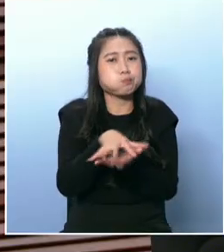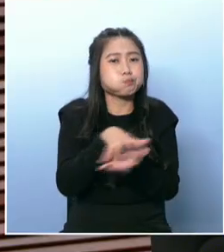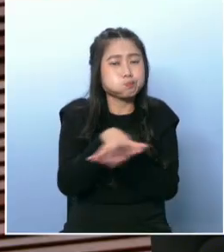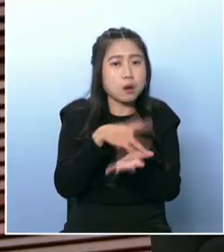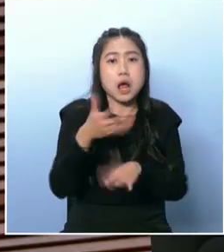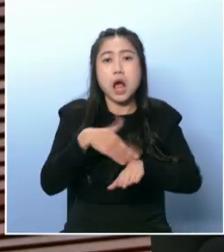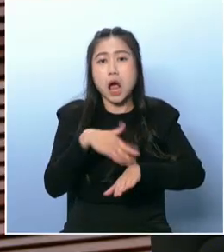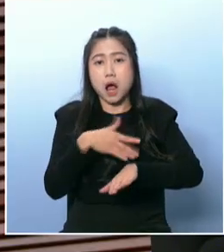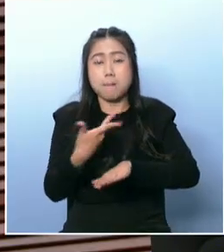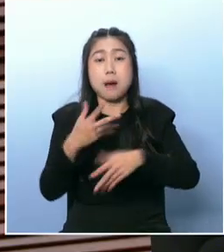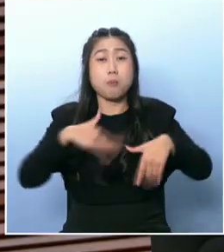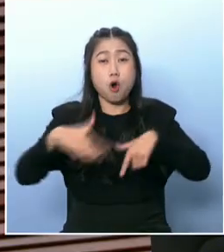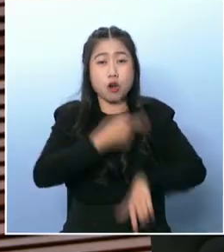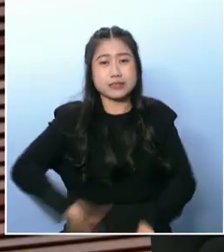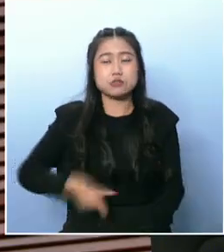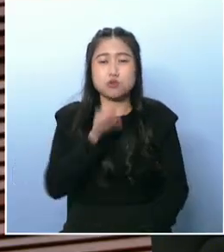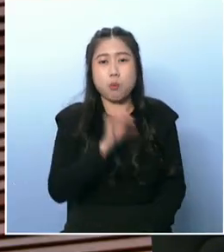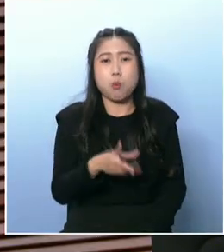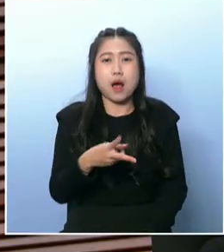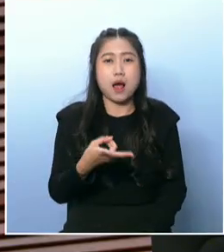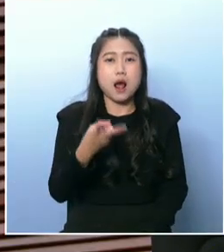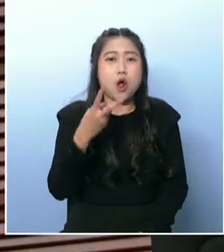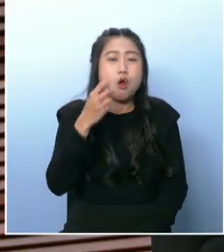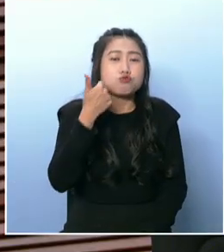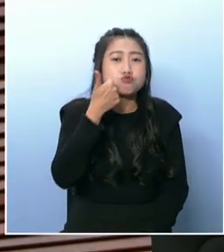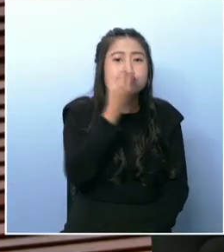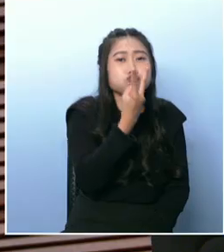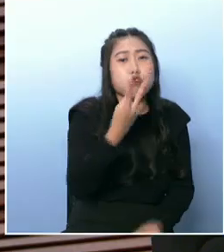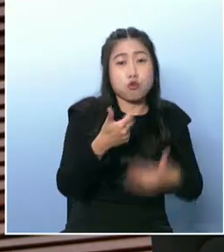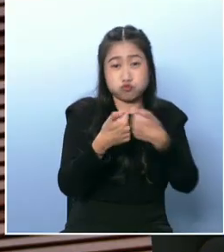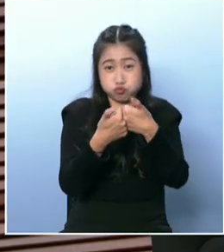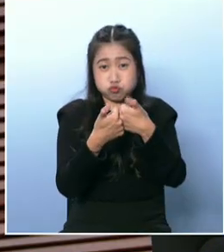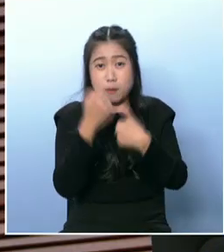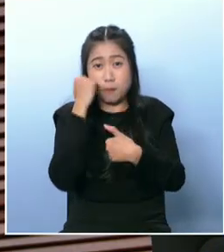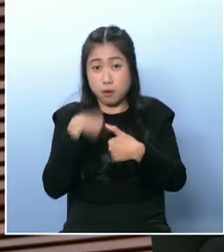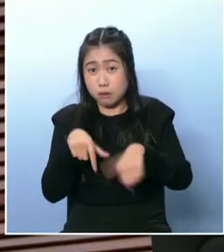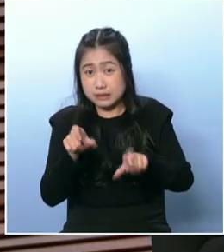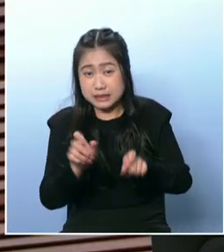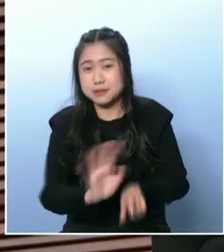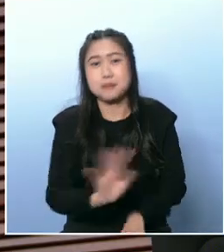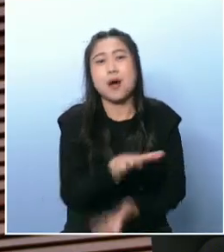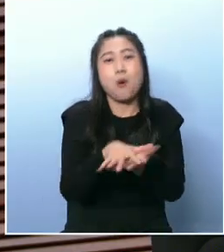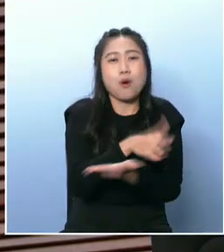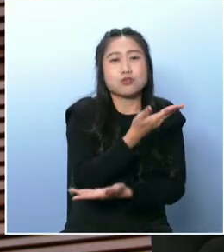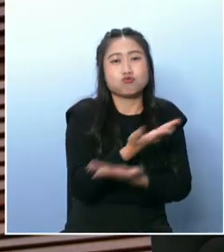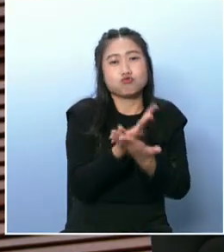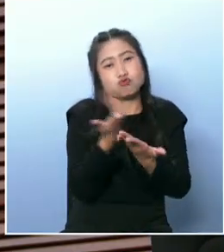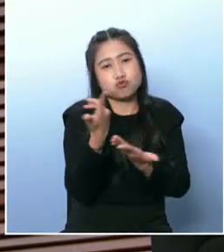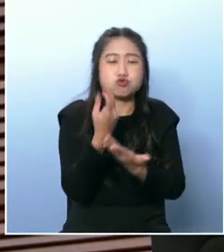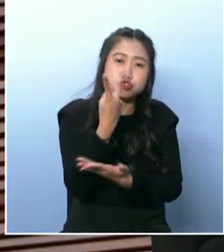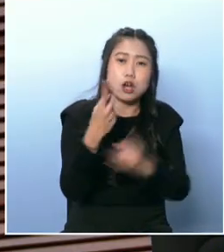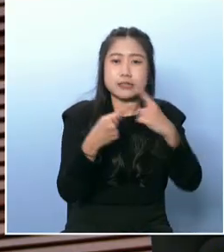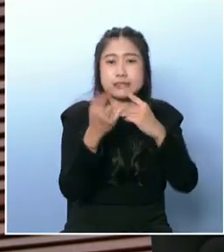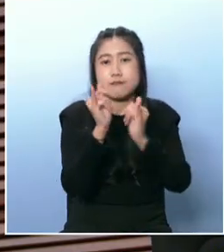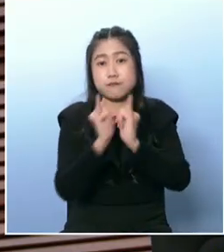be nice. Ms. Kong has suggested that maybe for a couple, they live together. Are